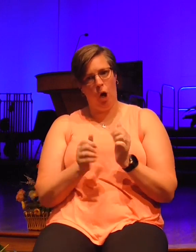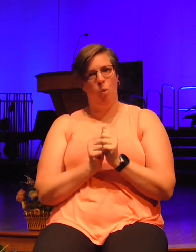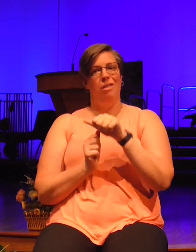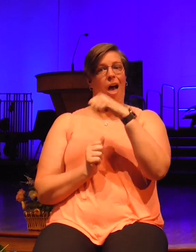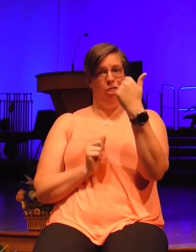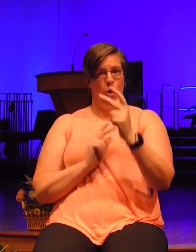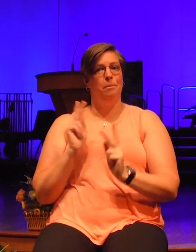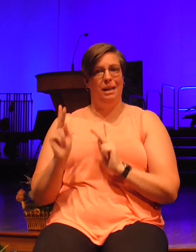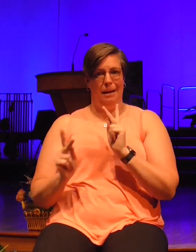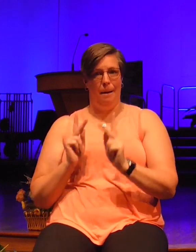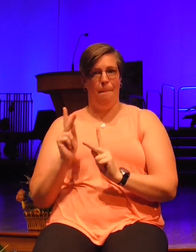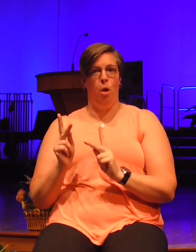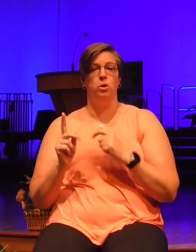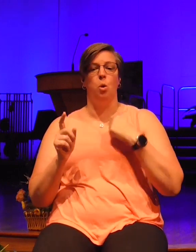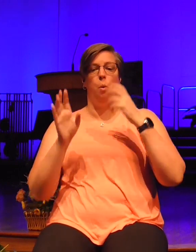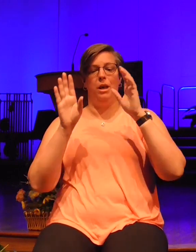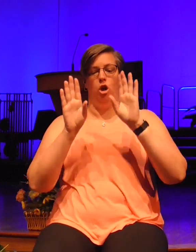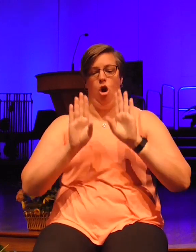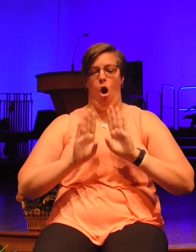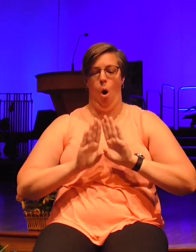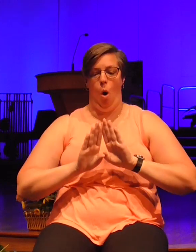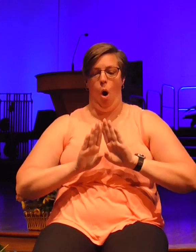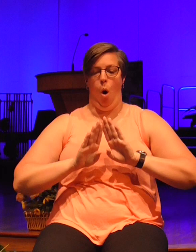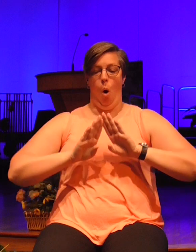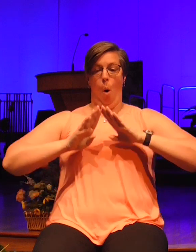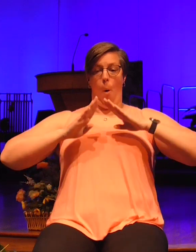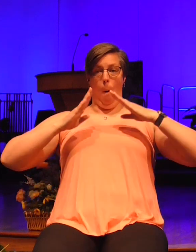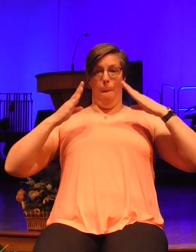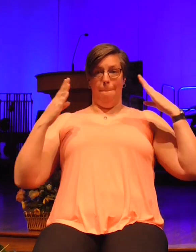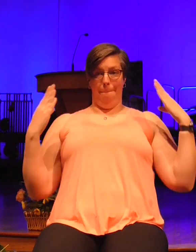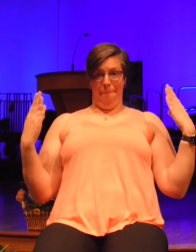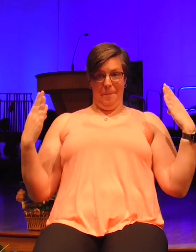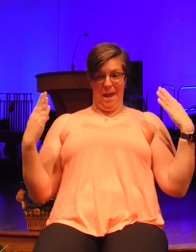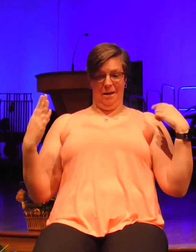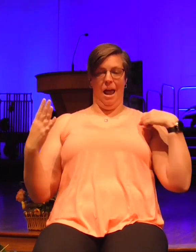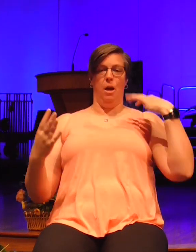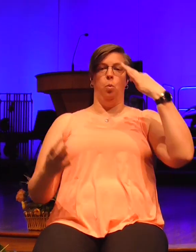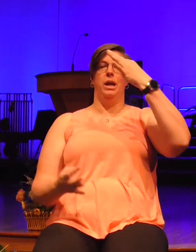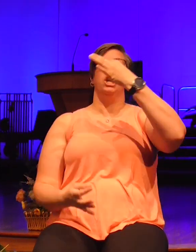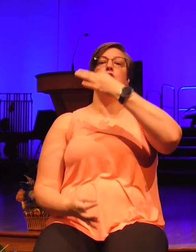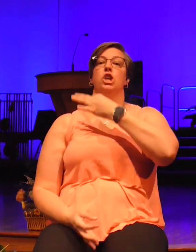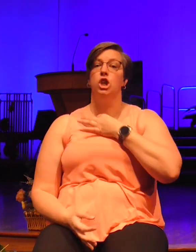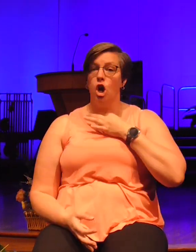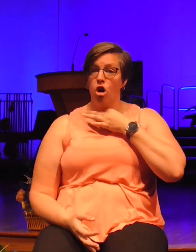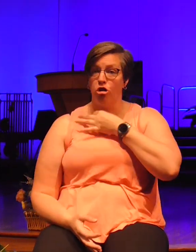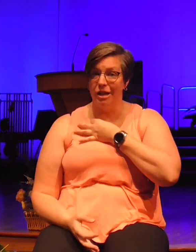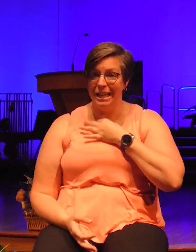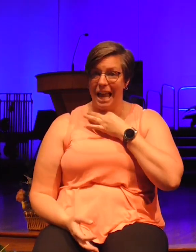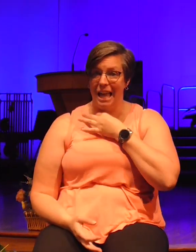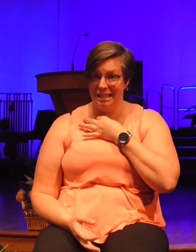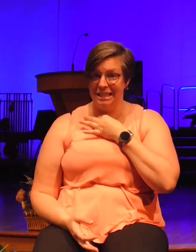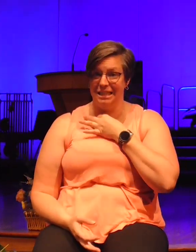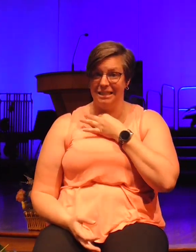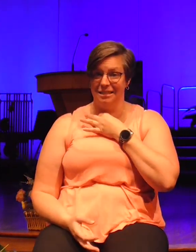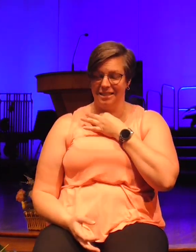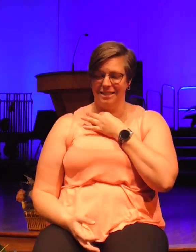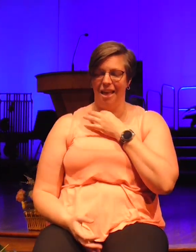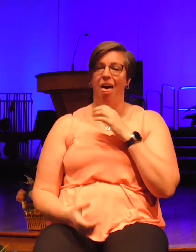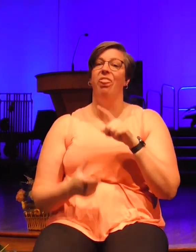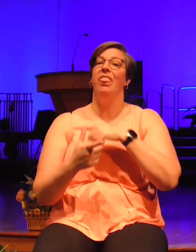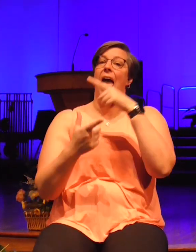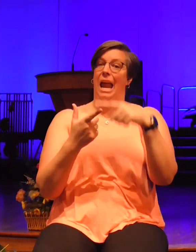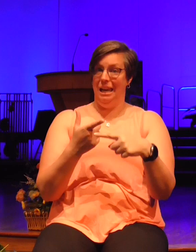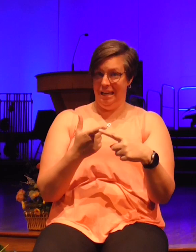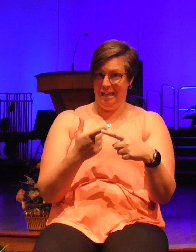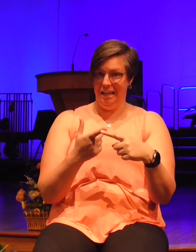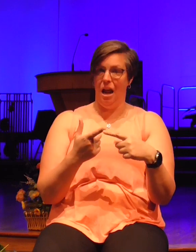become open, like Holmes is talking about, and we become curious, like Brené Brown is talking about, then there